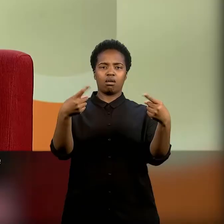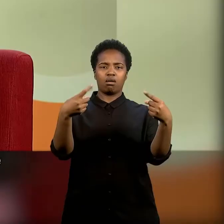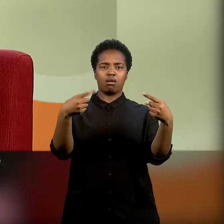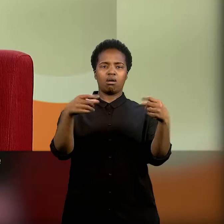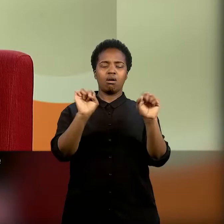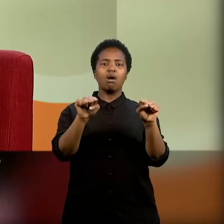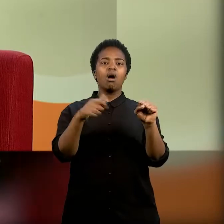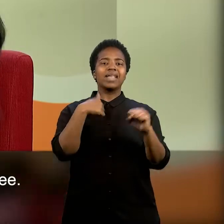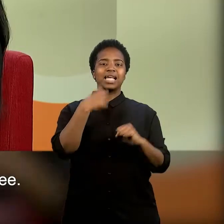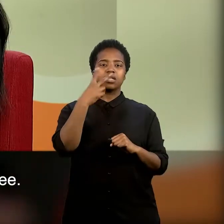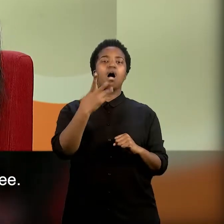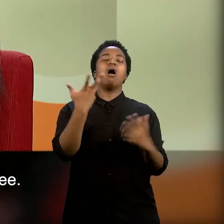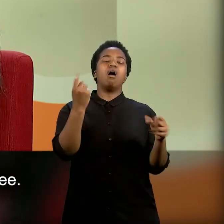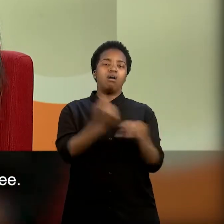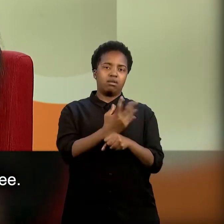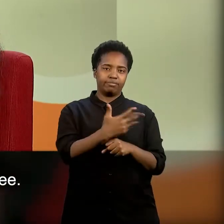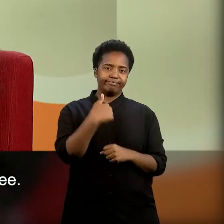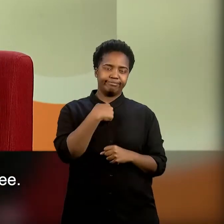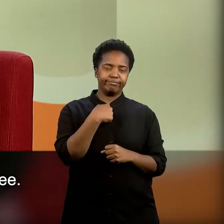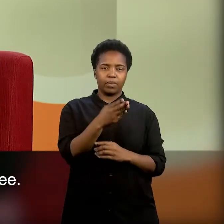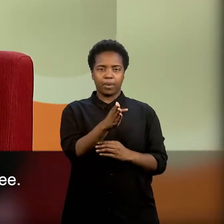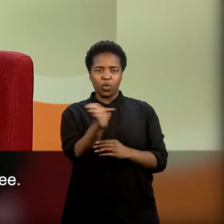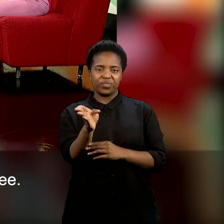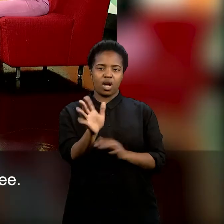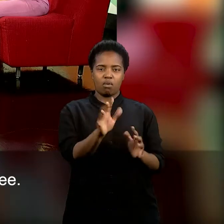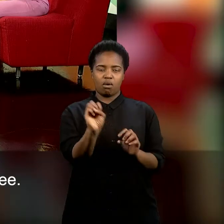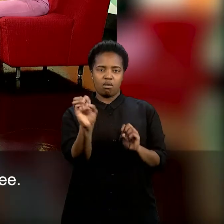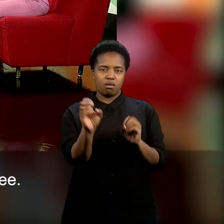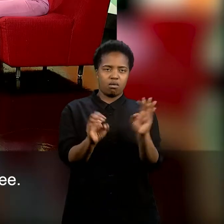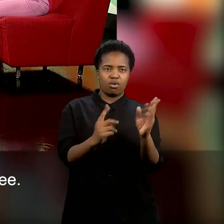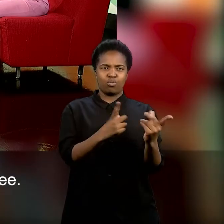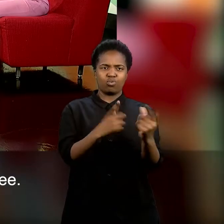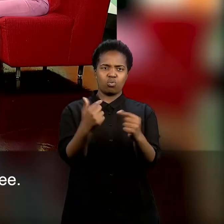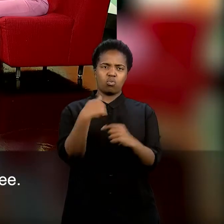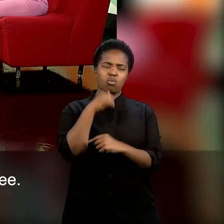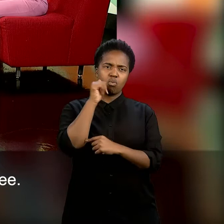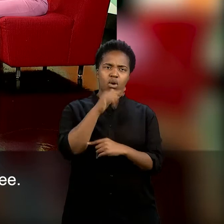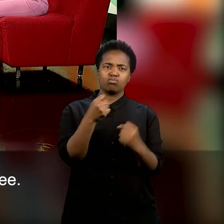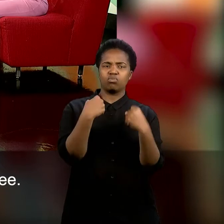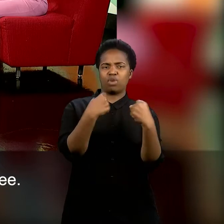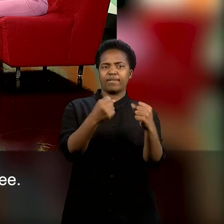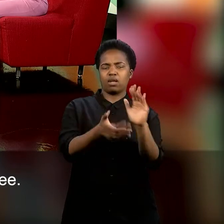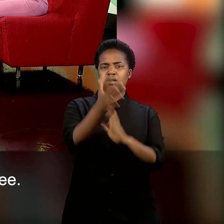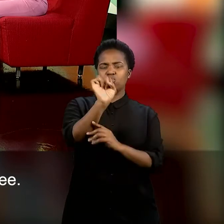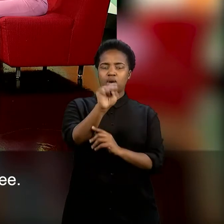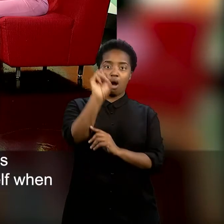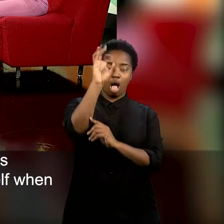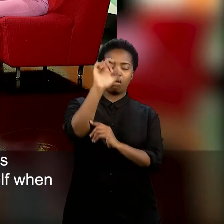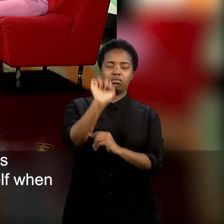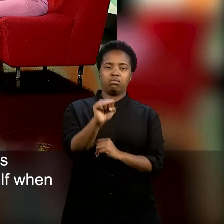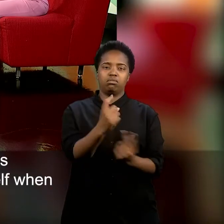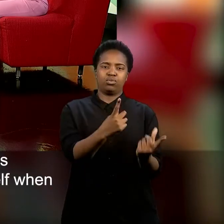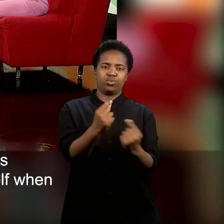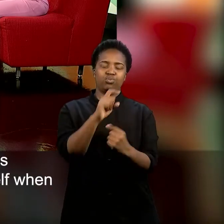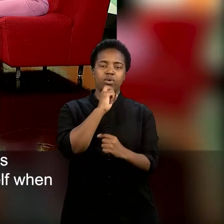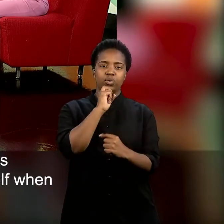I use flashing lights so that people can see that here I'm about to move. Either way, when I'm actually driving. You see, so